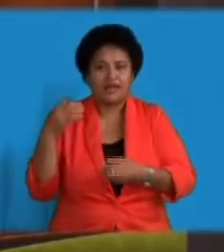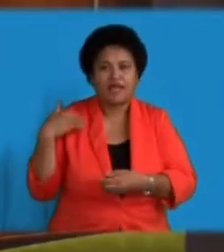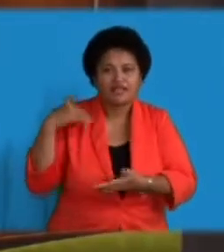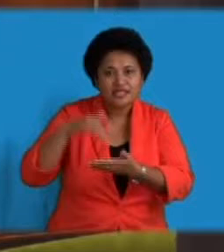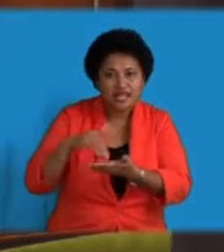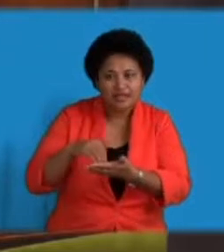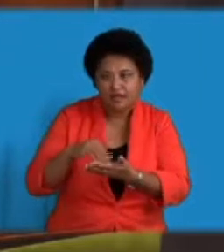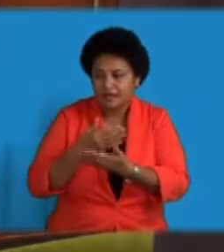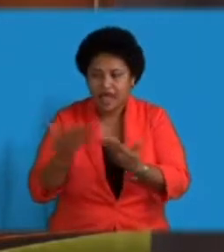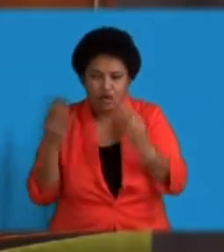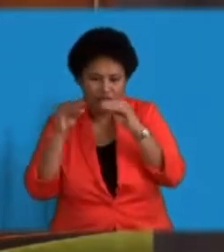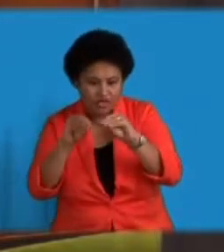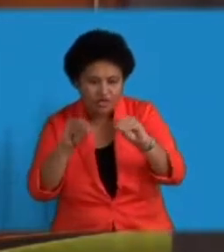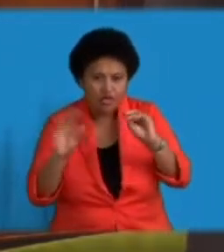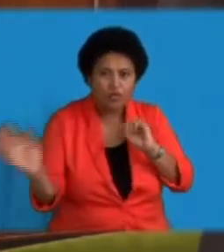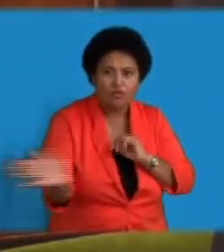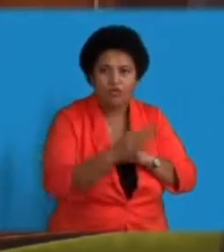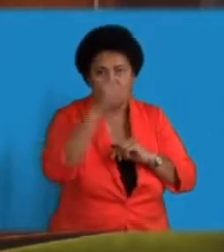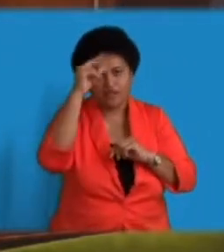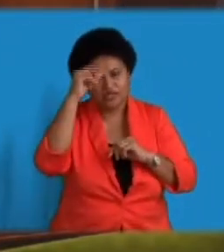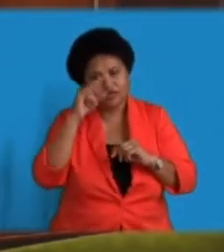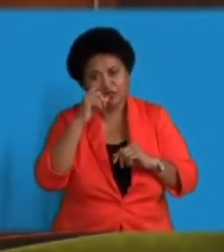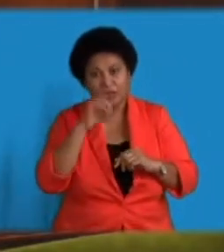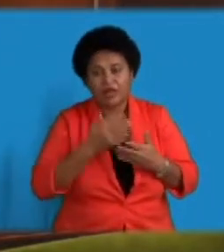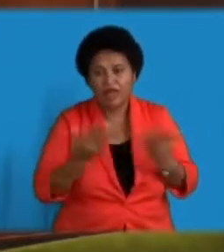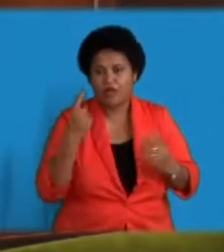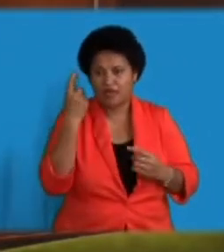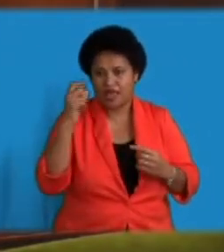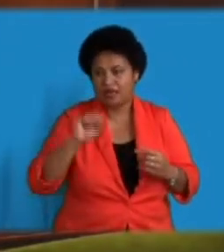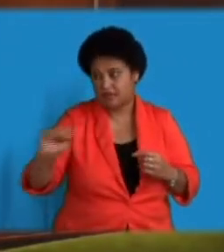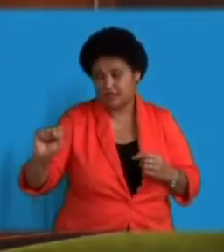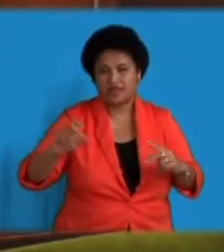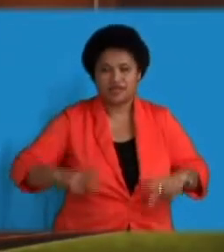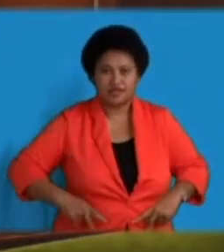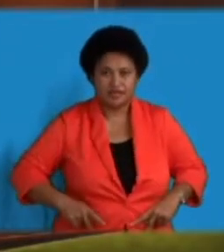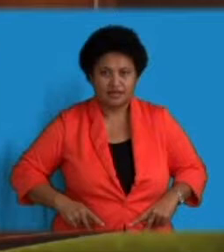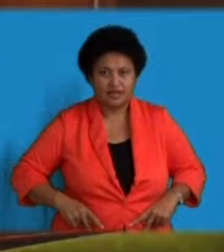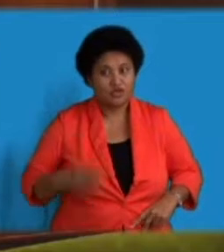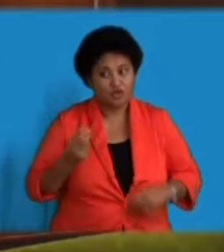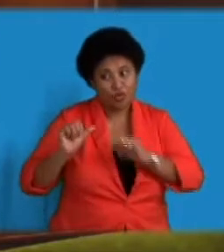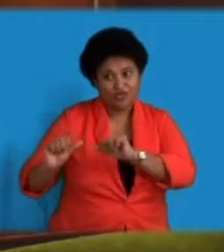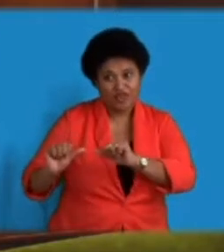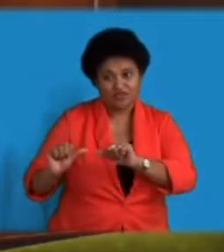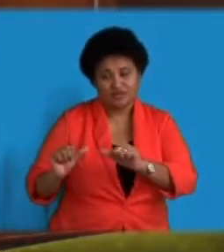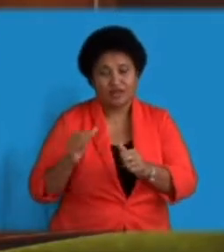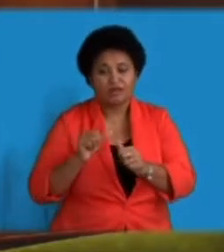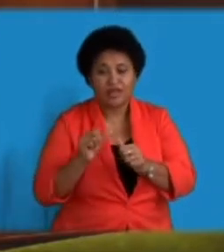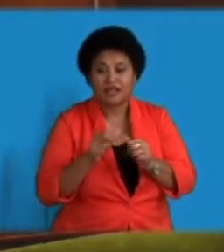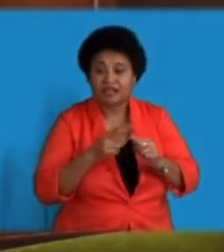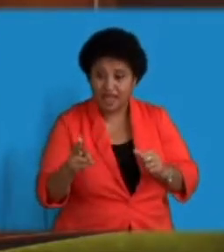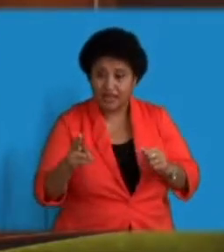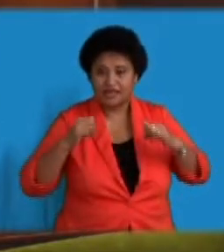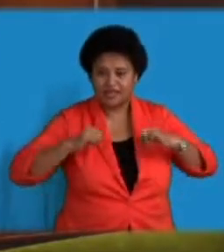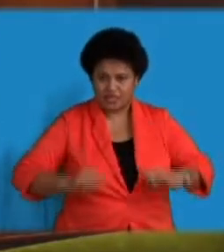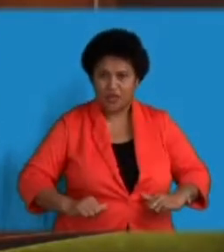education for all Fijians on how to care for their kidneys. Madam Speaker, as the saying goes, prevention is better than cure. As the way forward to address